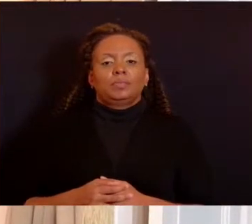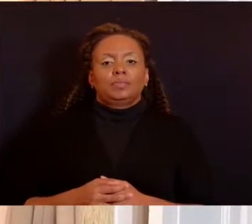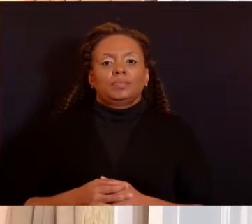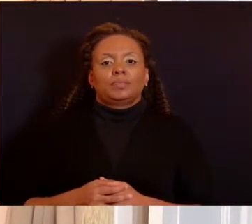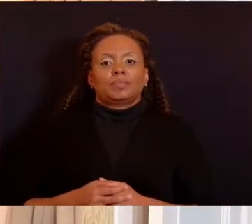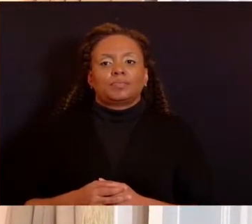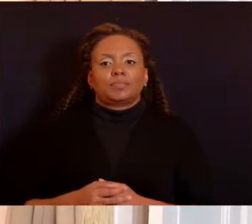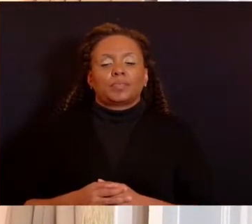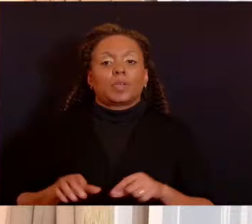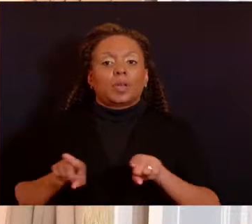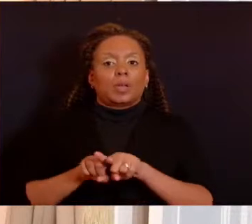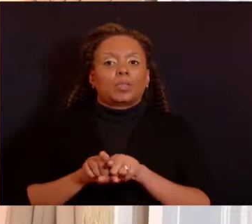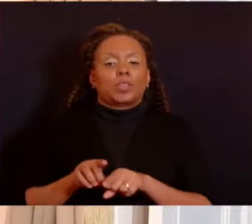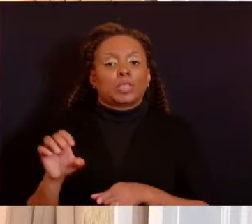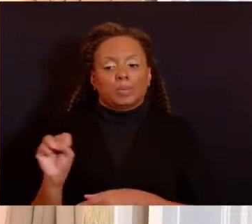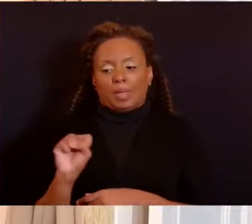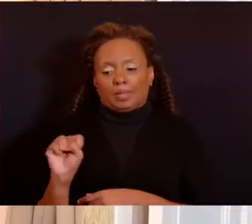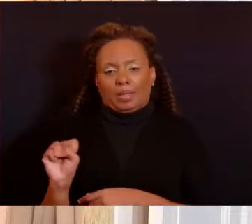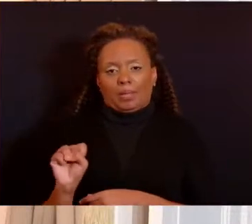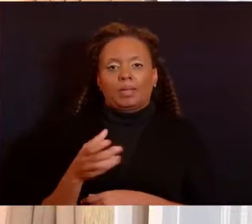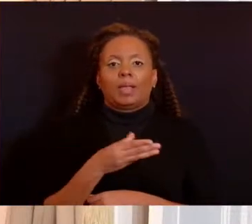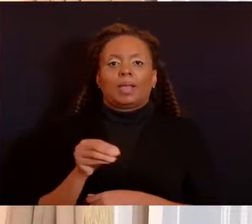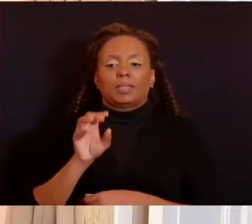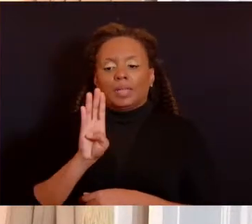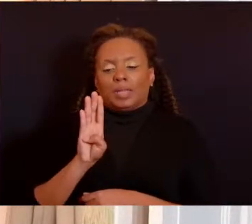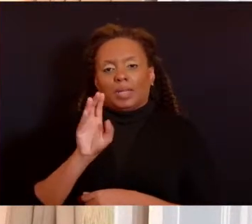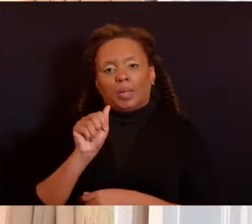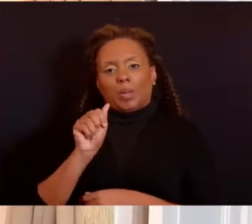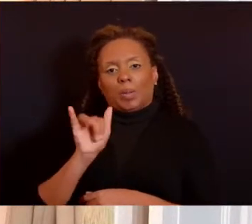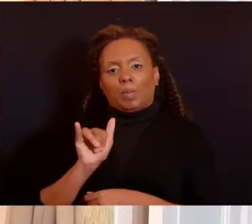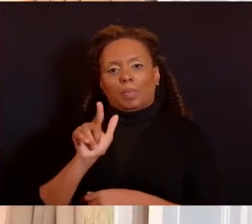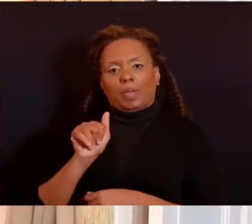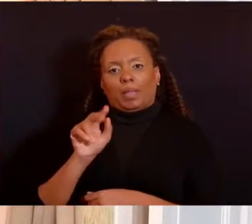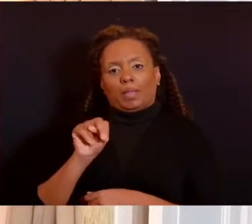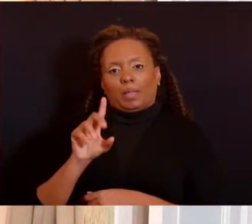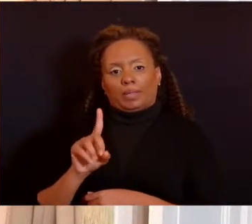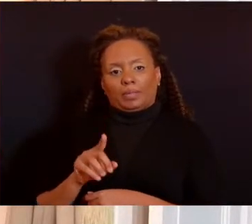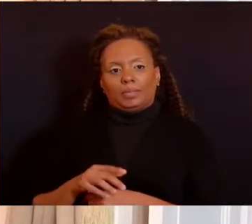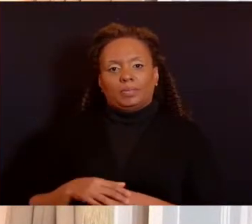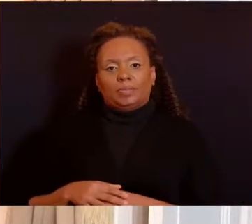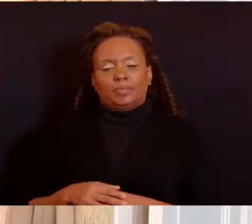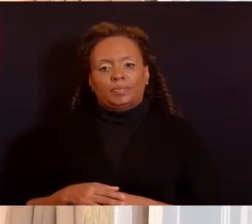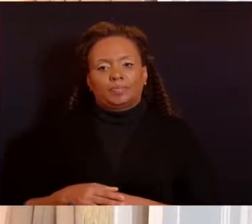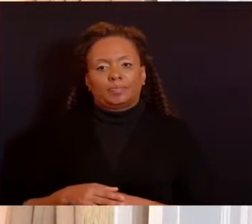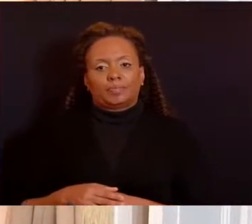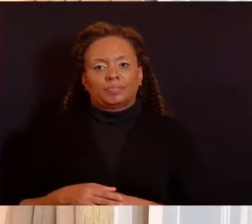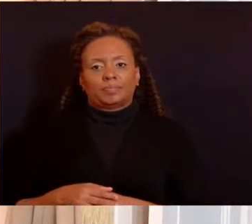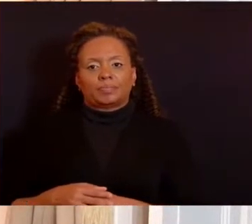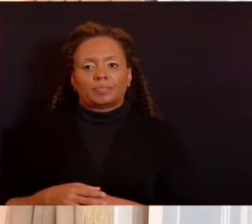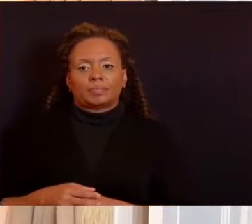the Bayland and in Spikestown. So that, believe you me, from the very beginning, I think